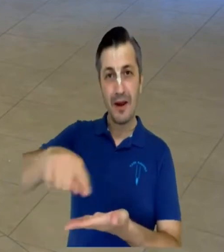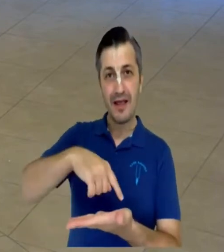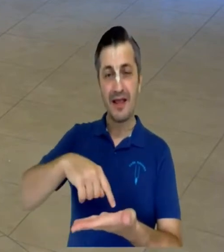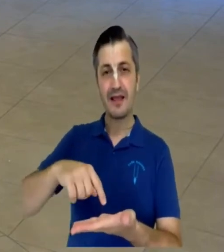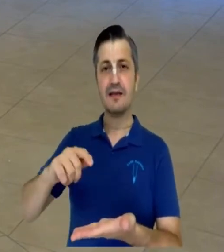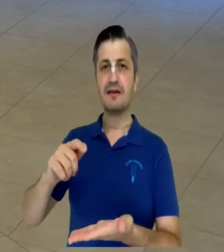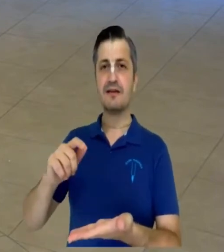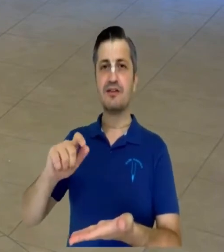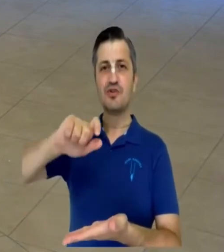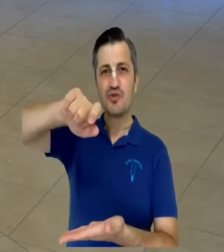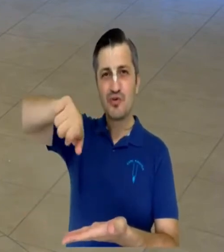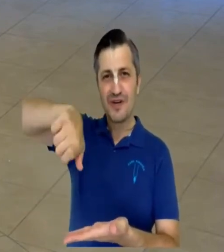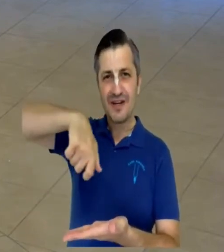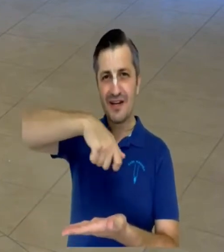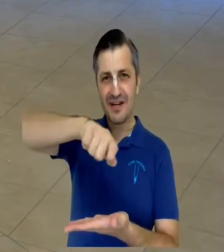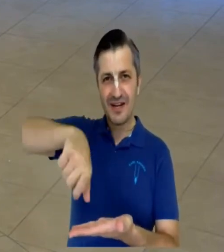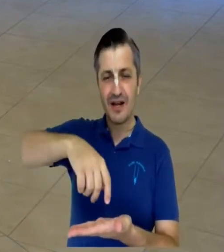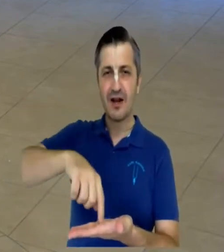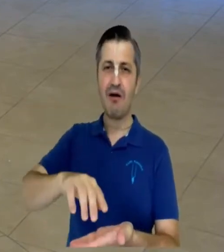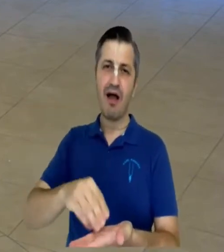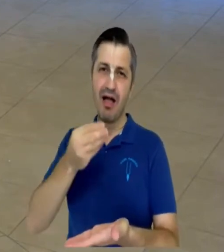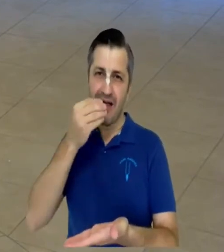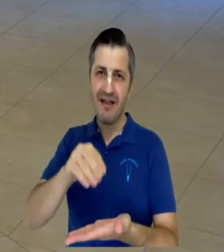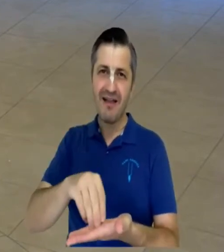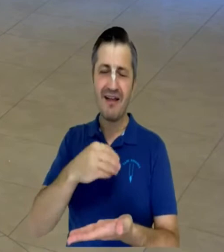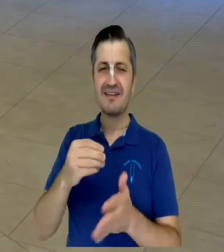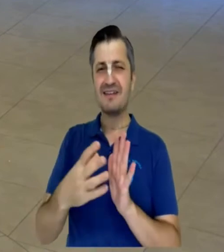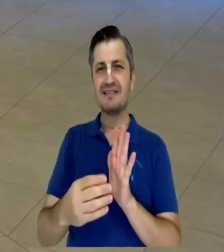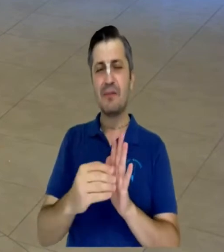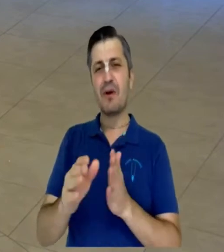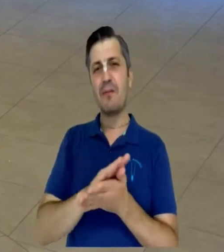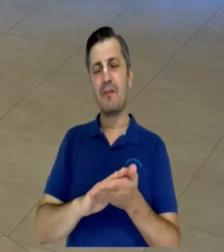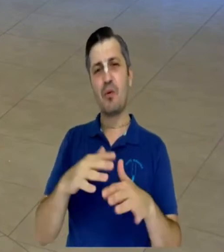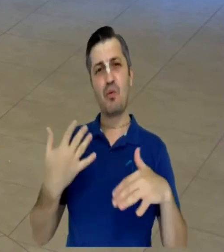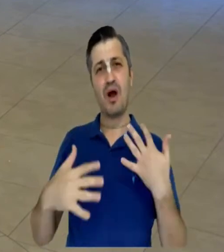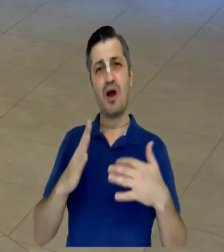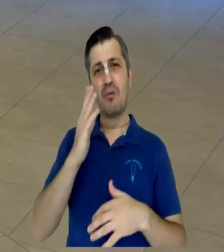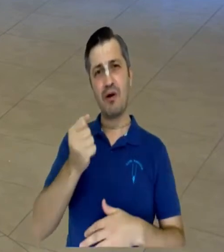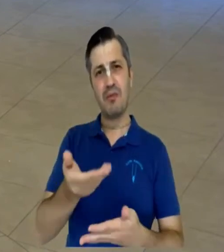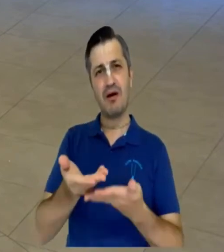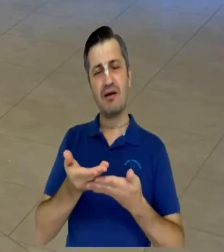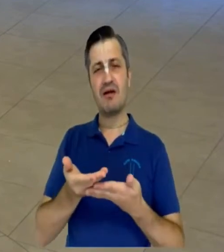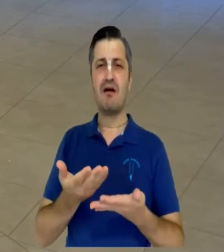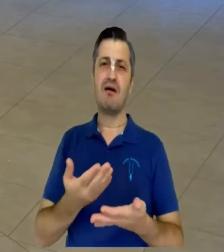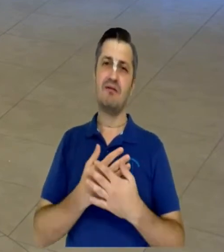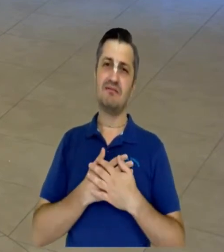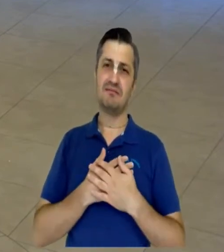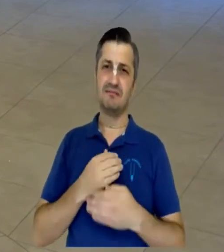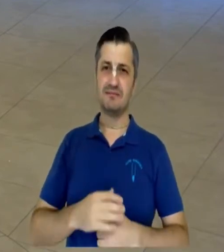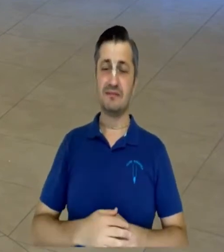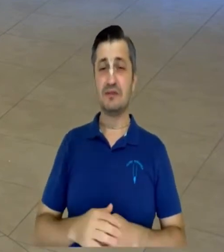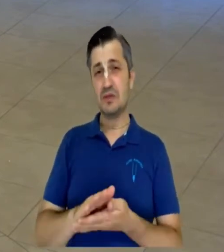so I think even if you just kind of think in that way, we can just appreciate how fortunate we are